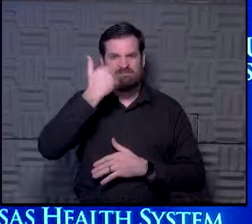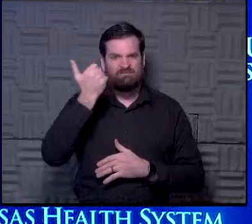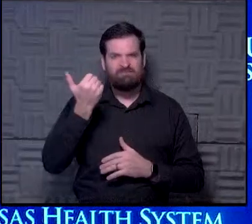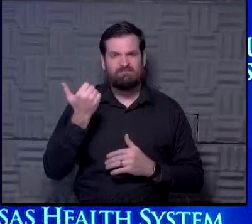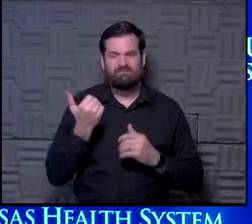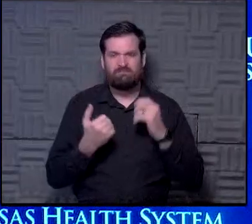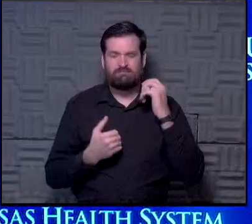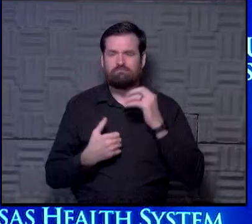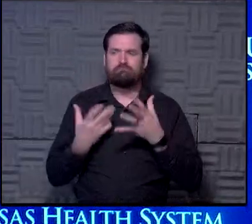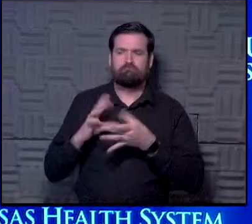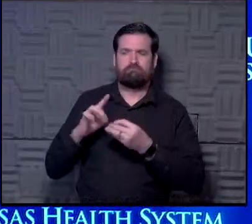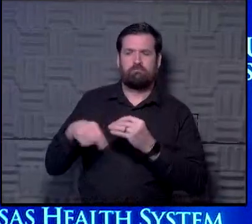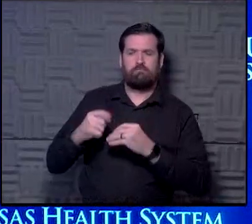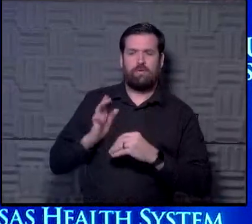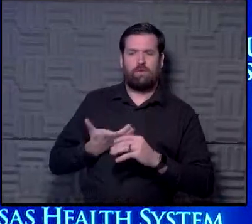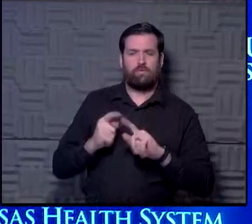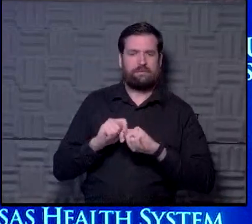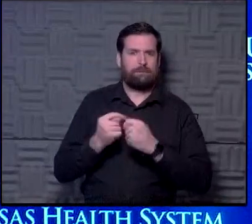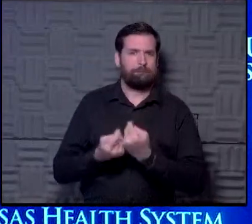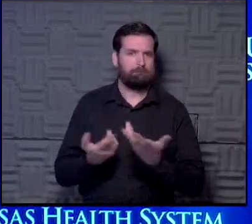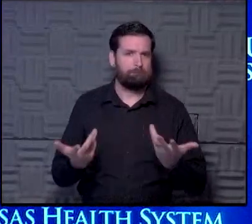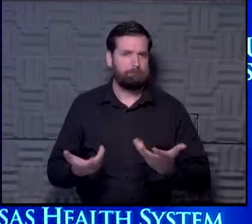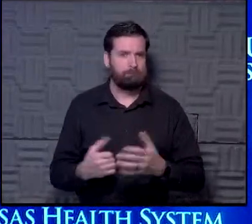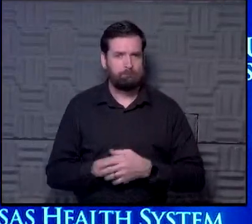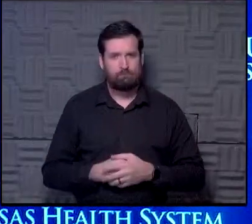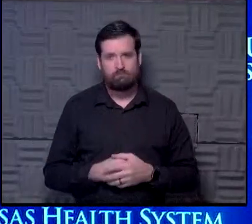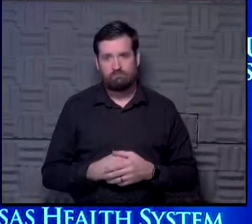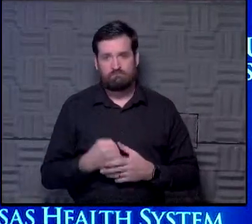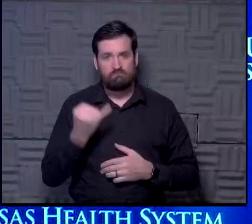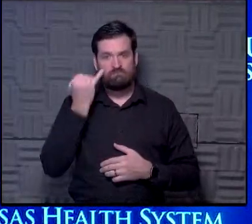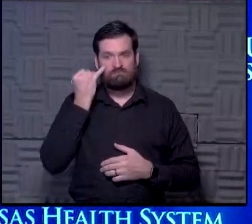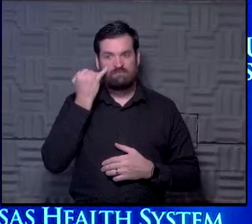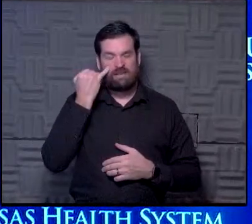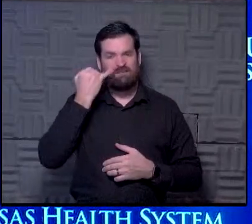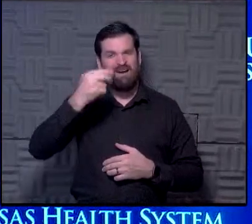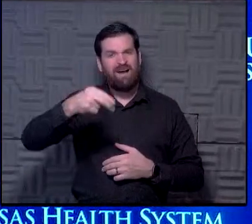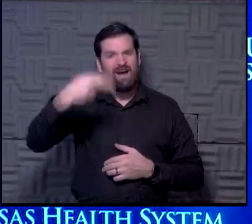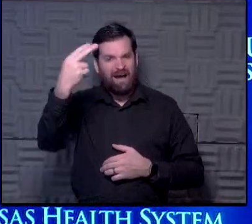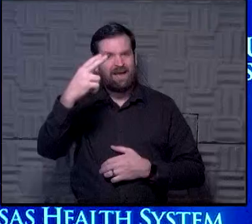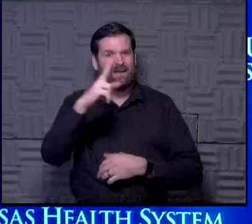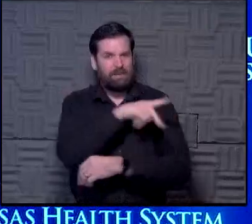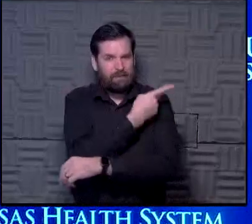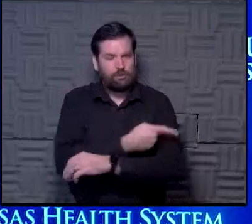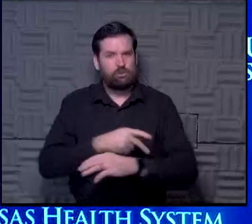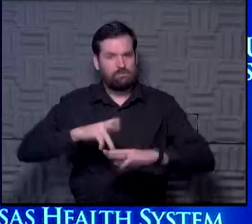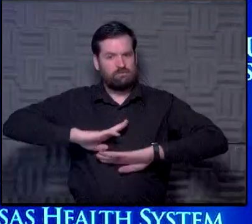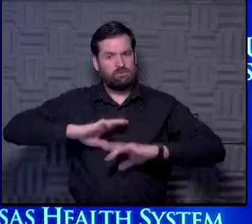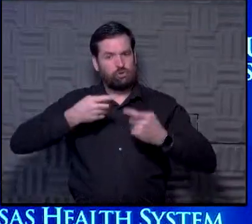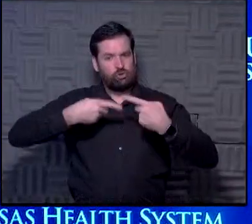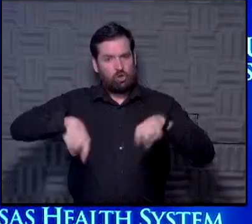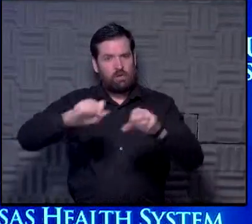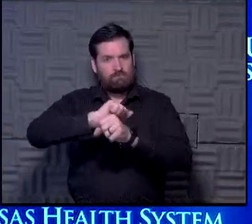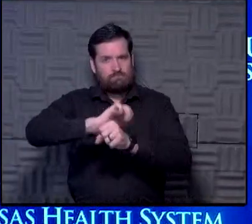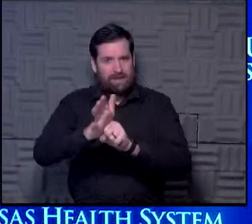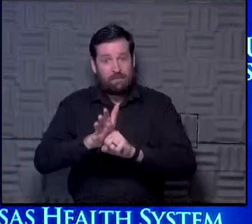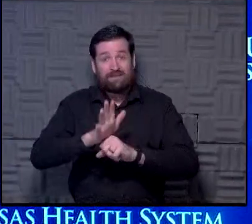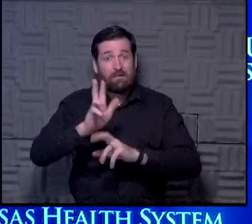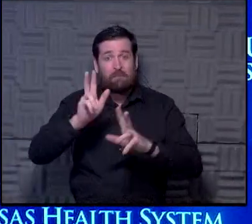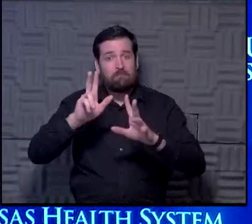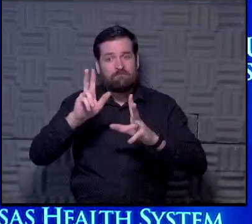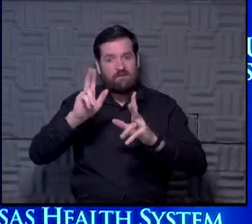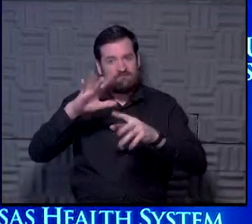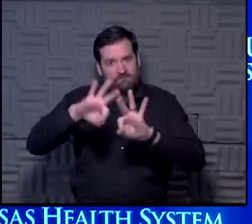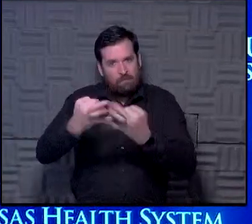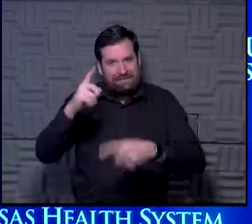about our team? Because if you can have a high patient satisfaction in the midst of a pandemic when families can't even hardly be in